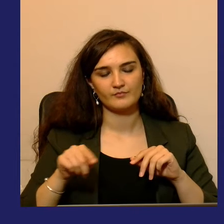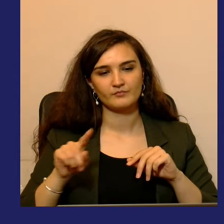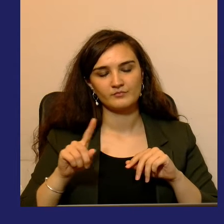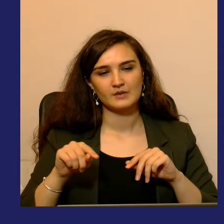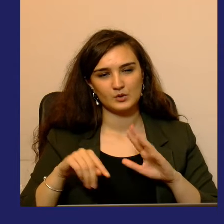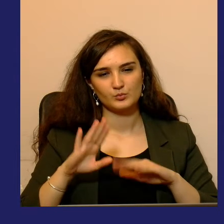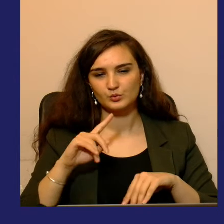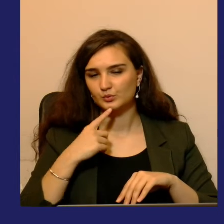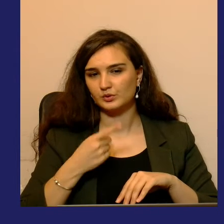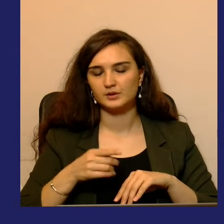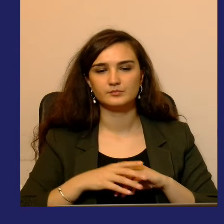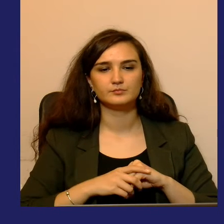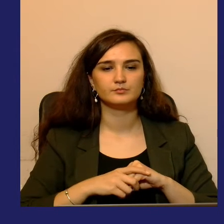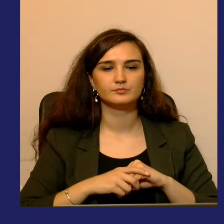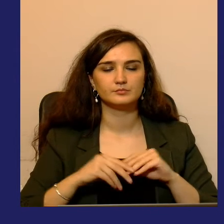transfers,